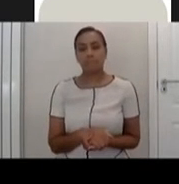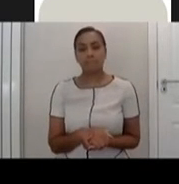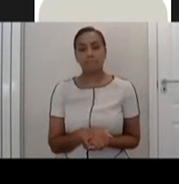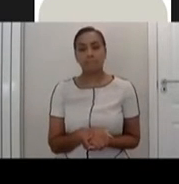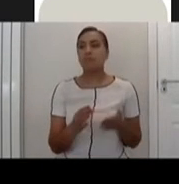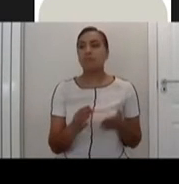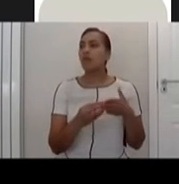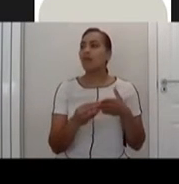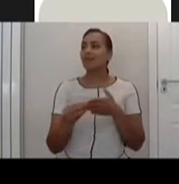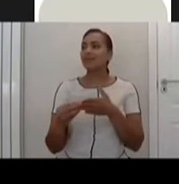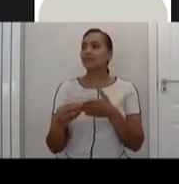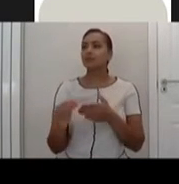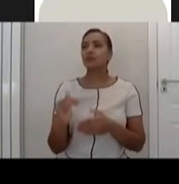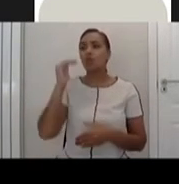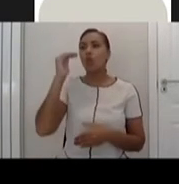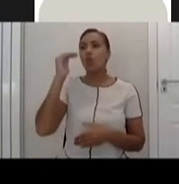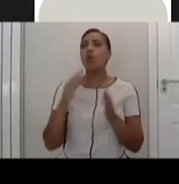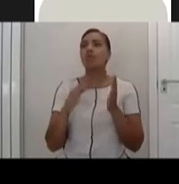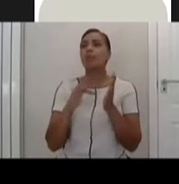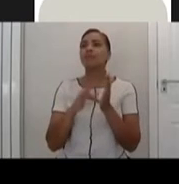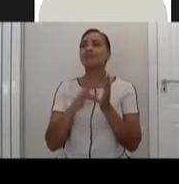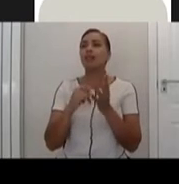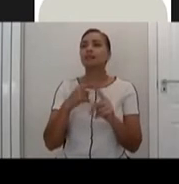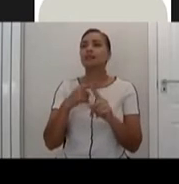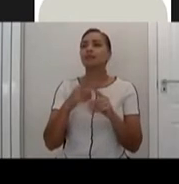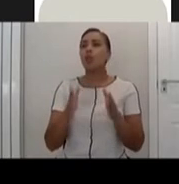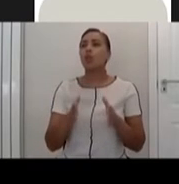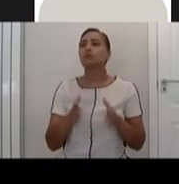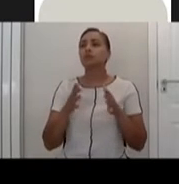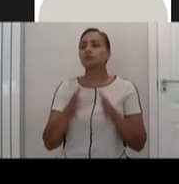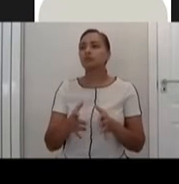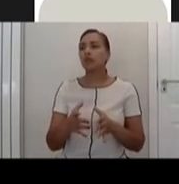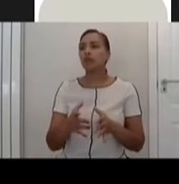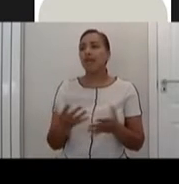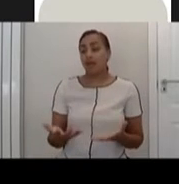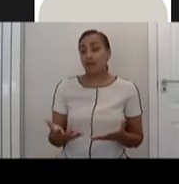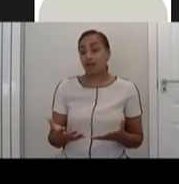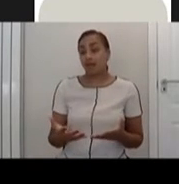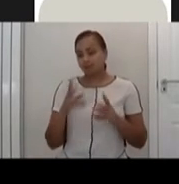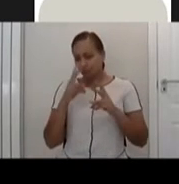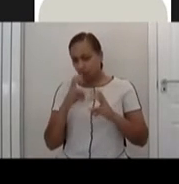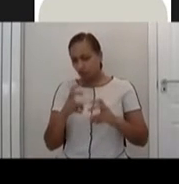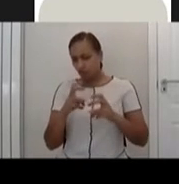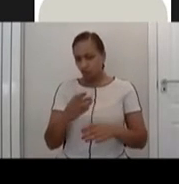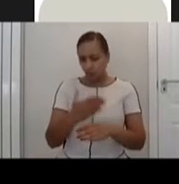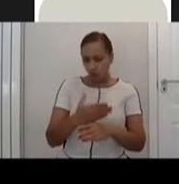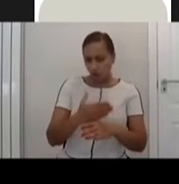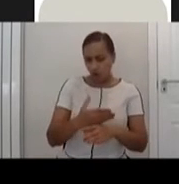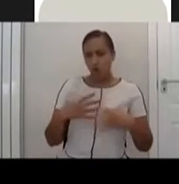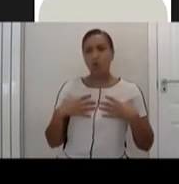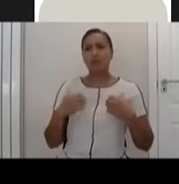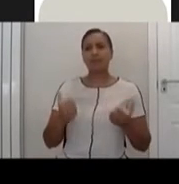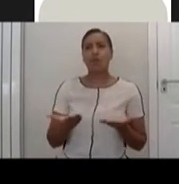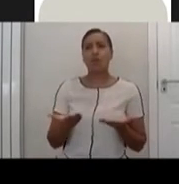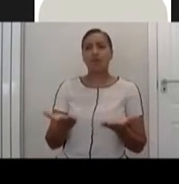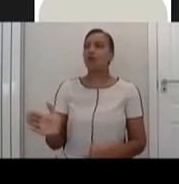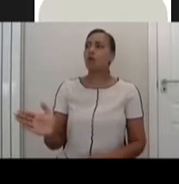leaders of the North Middlesex Hospital are working around to develop a wellbeing offer for their